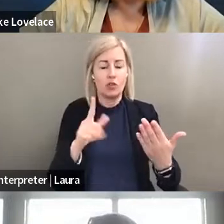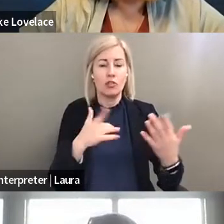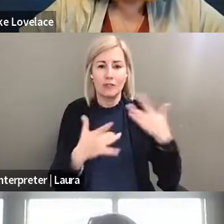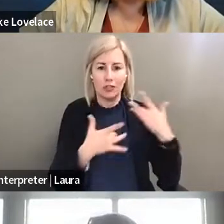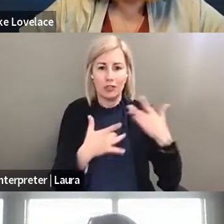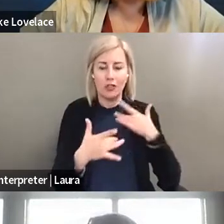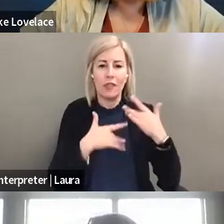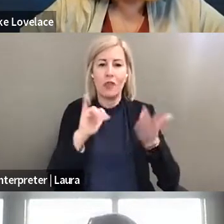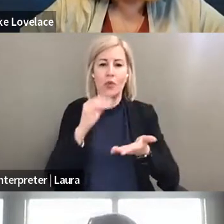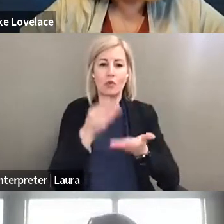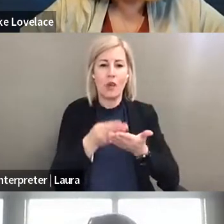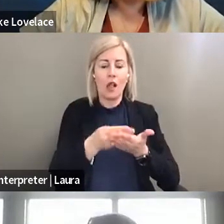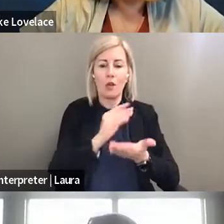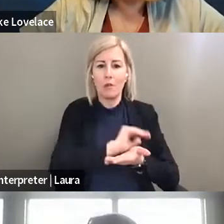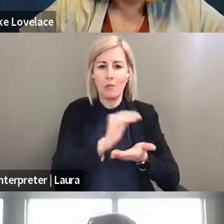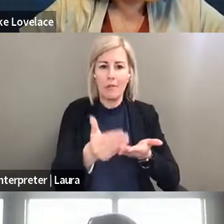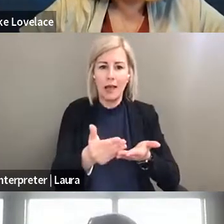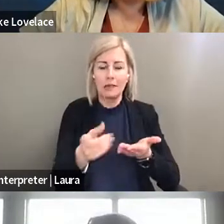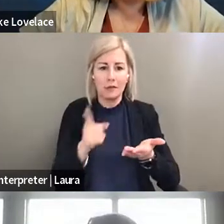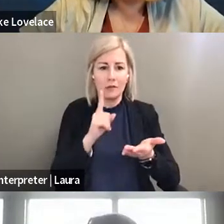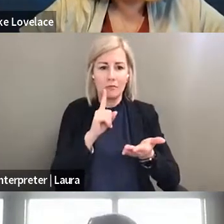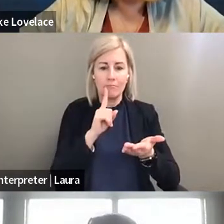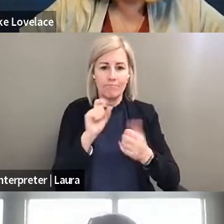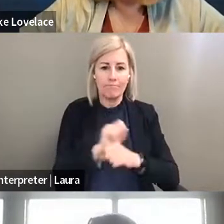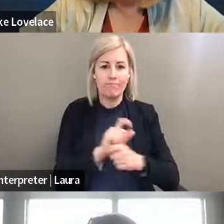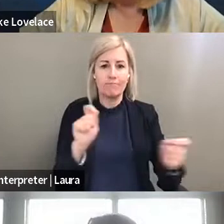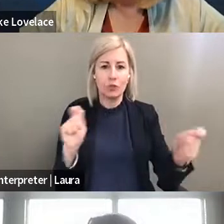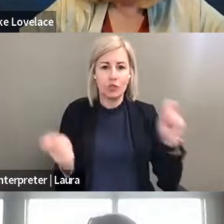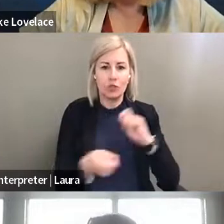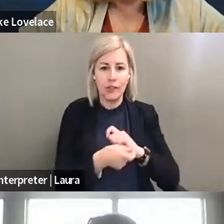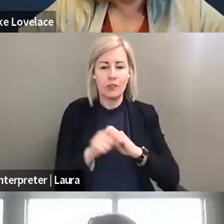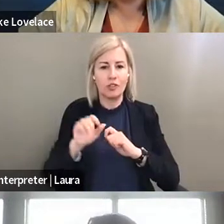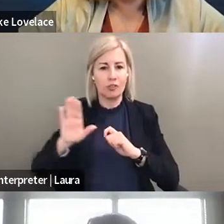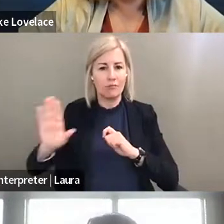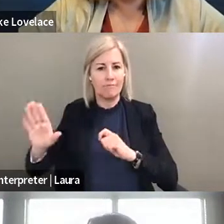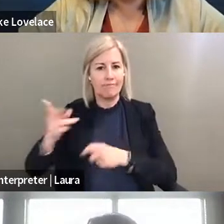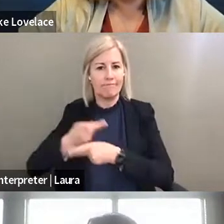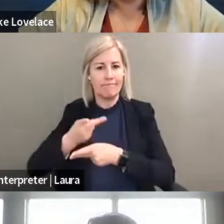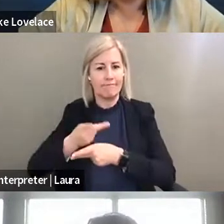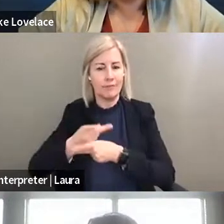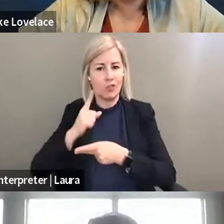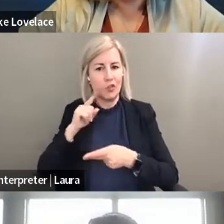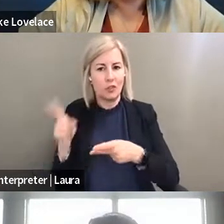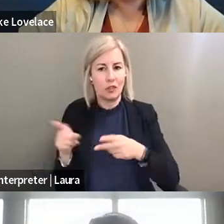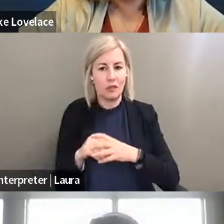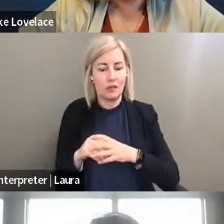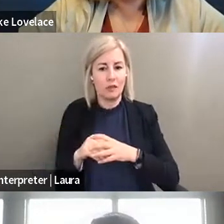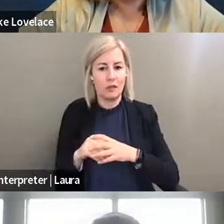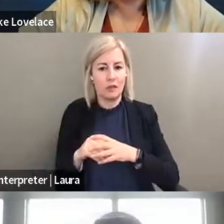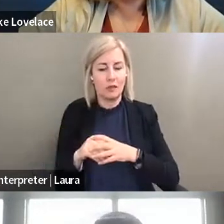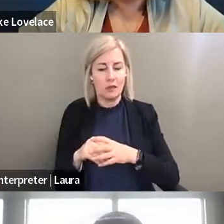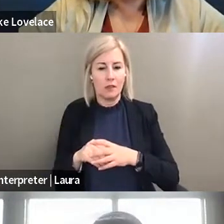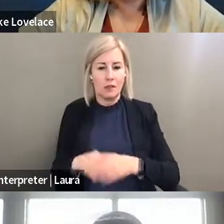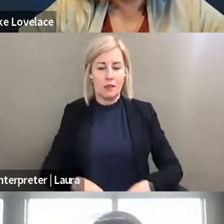that those dollar amounts that are in there are actually going to change the care. that her